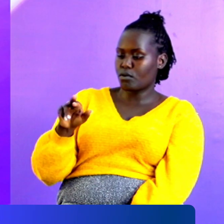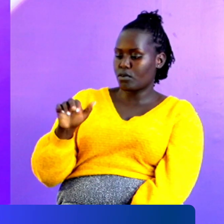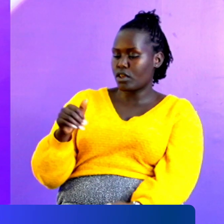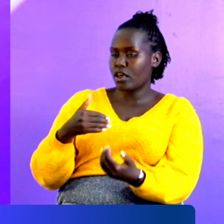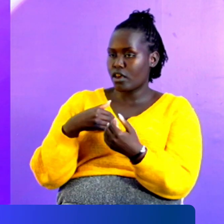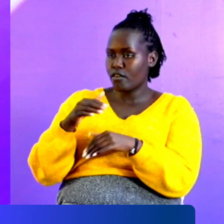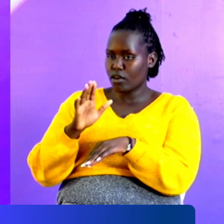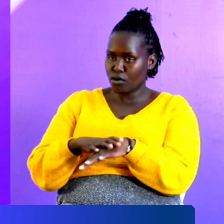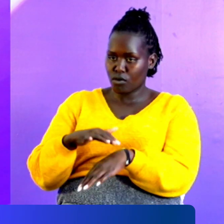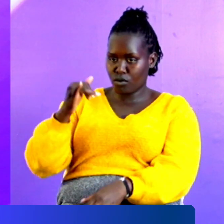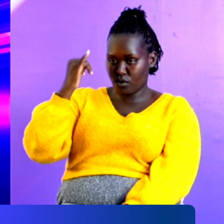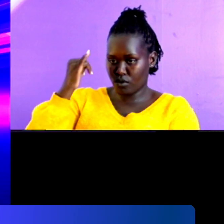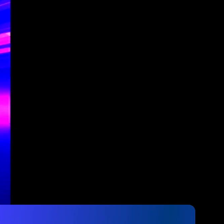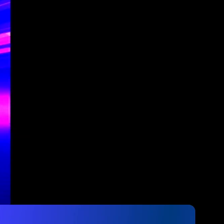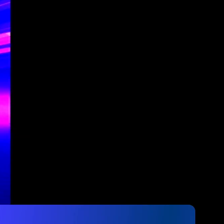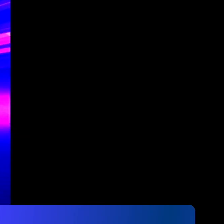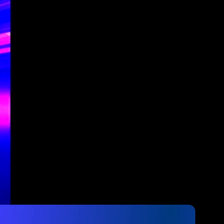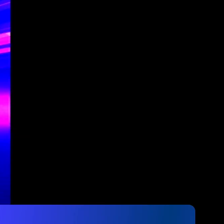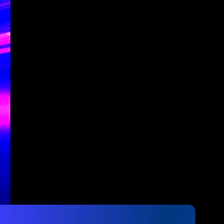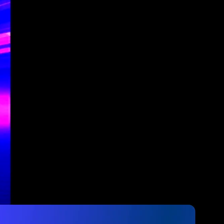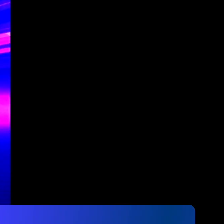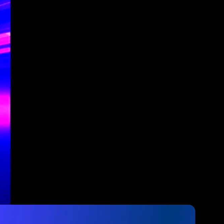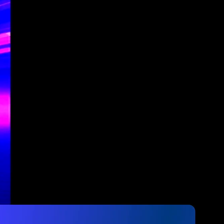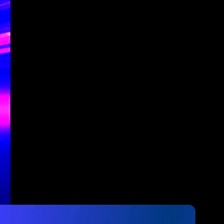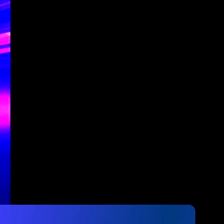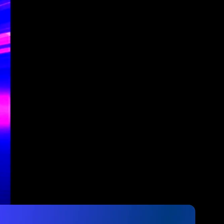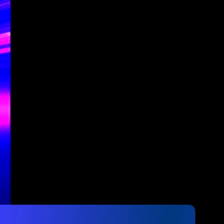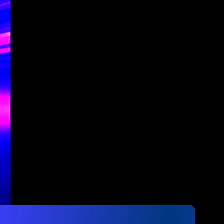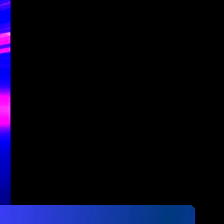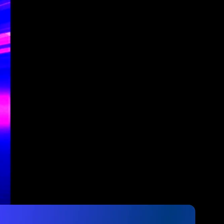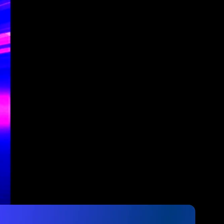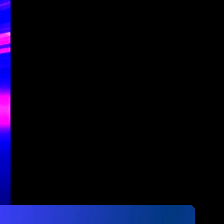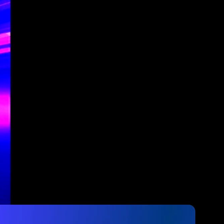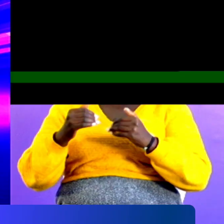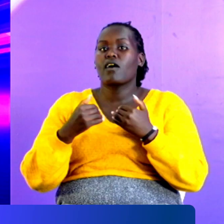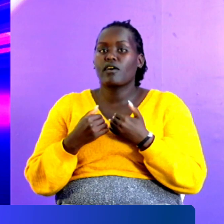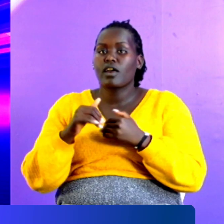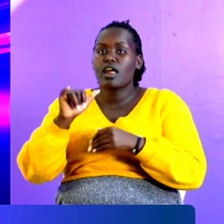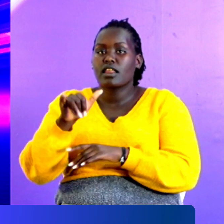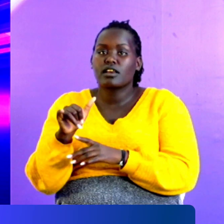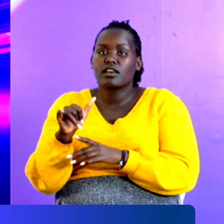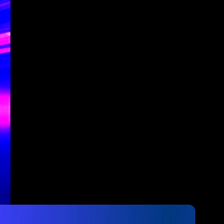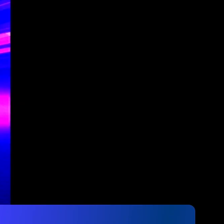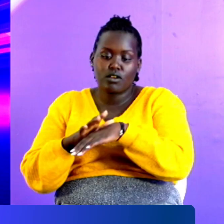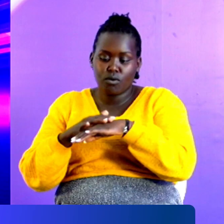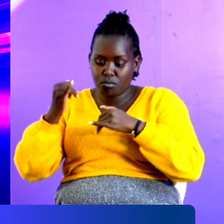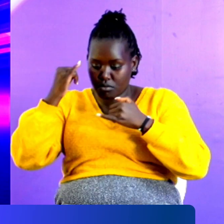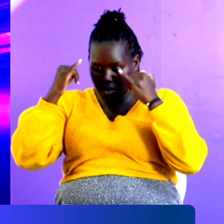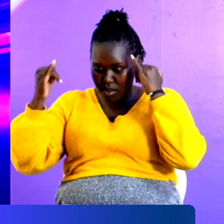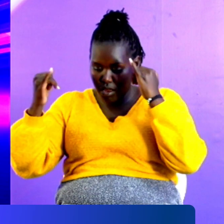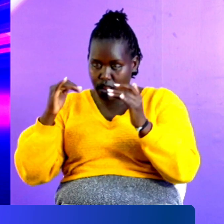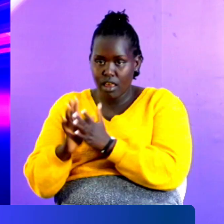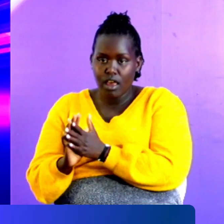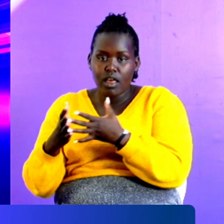idea. Yeah. All right. And that we must give him. Exactly. We Yeah. must give him that. He came up, that was a brilliant idea. And